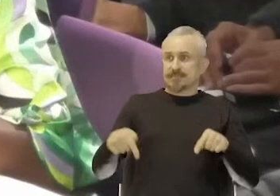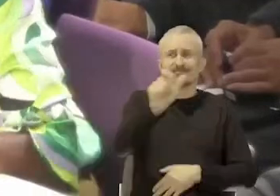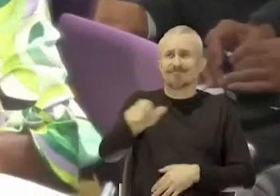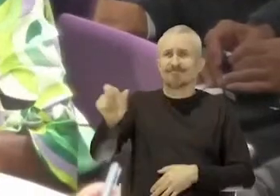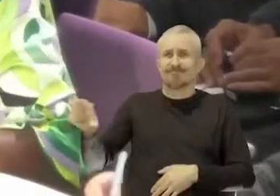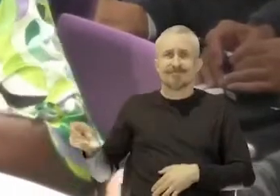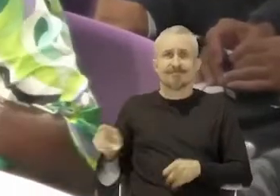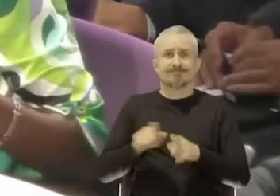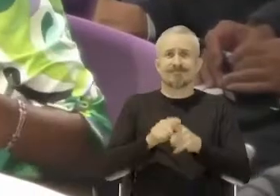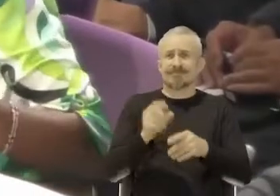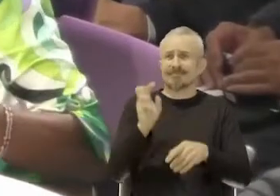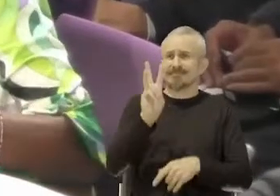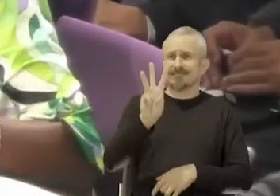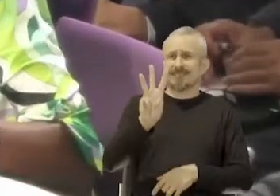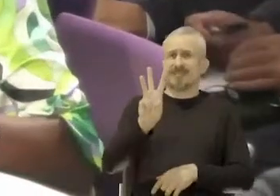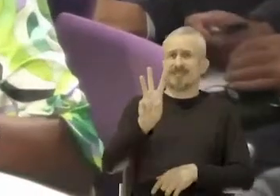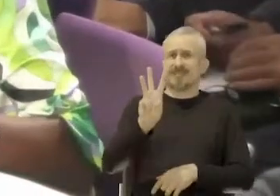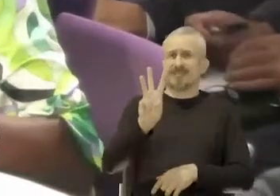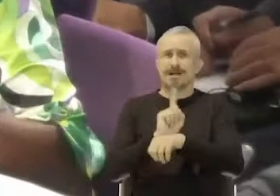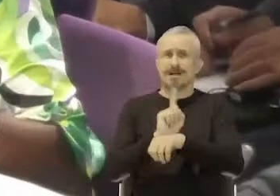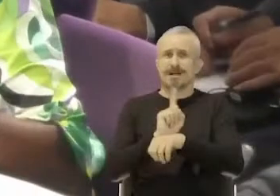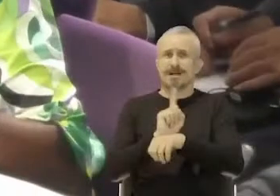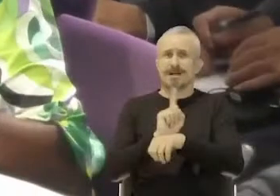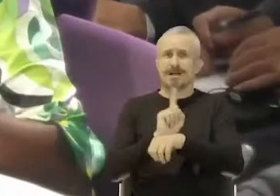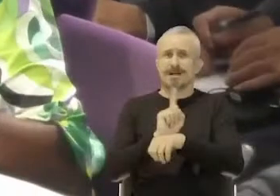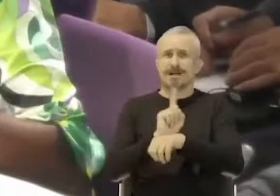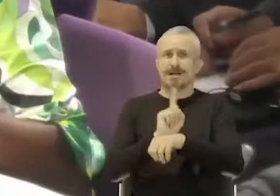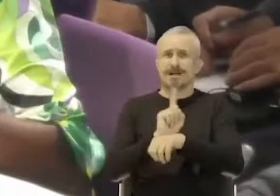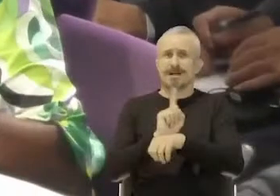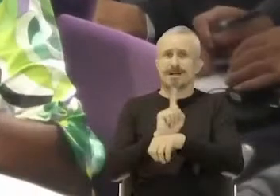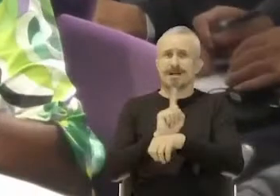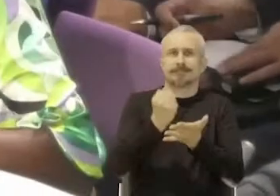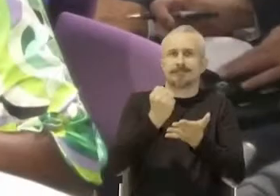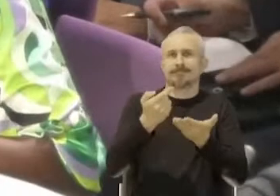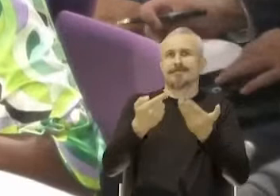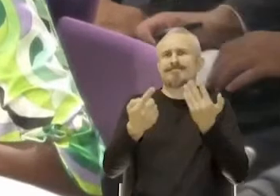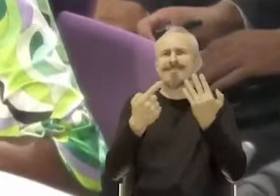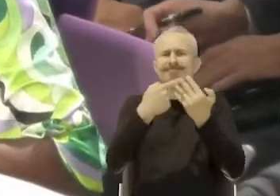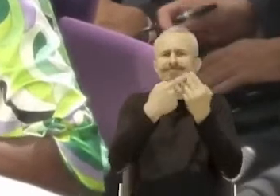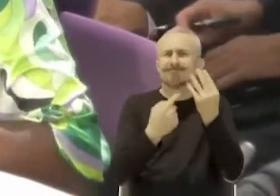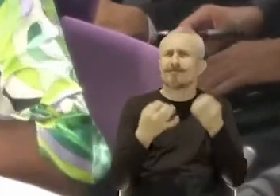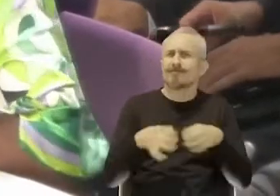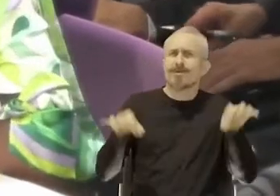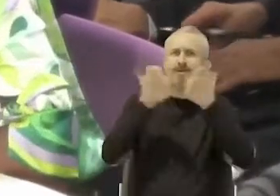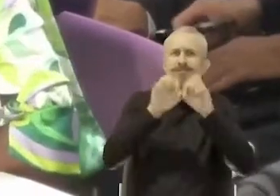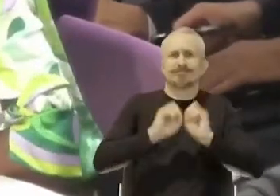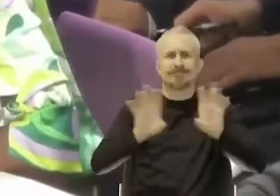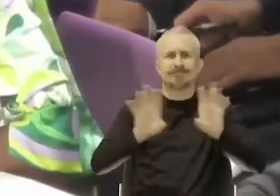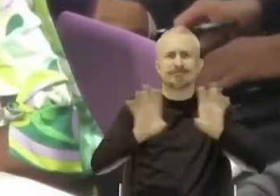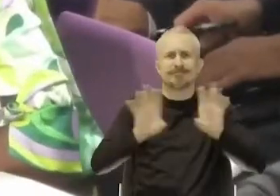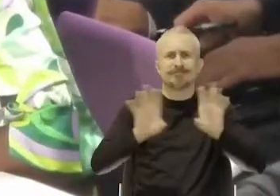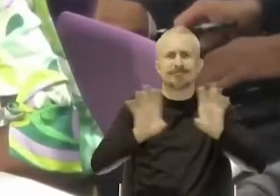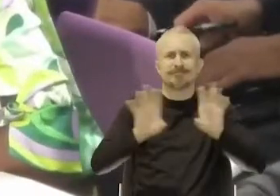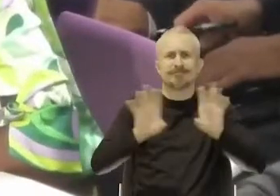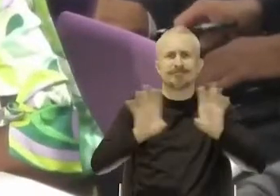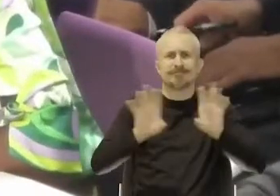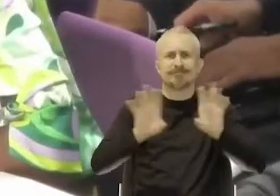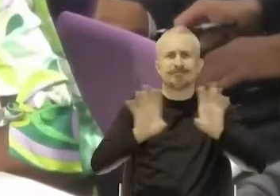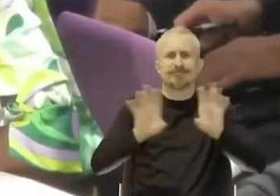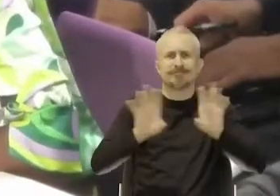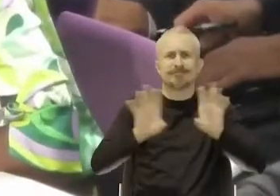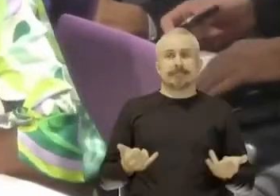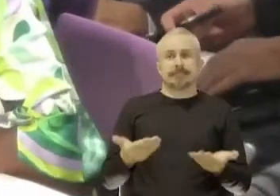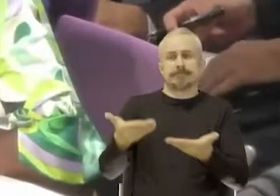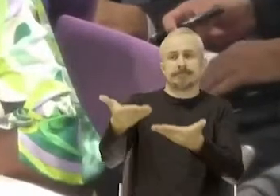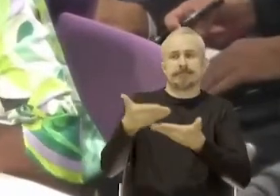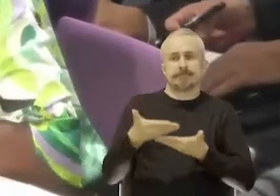areas as we move through the process of this meeting. I now want to invite 5 countries